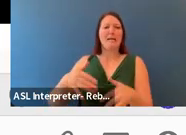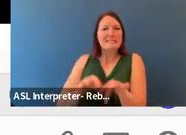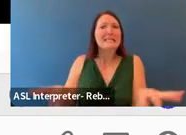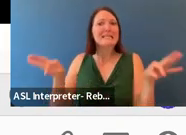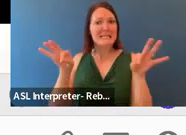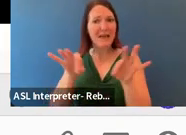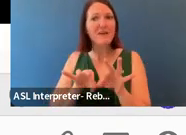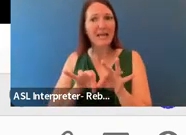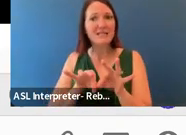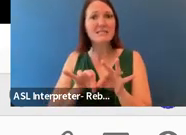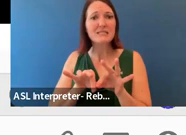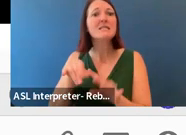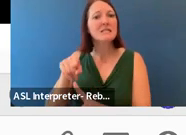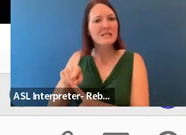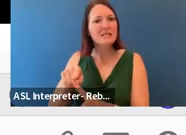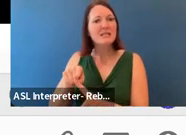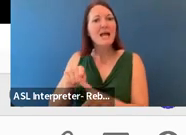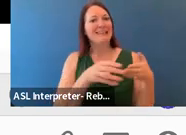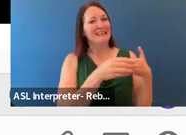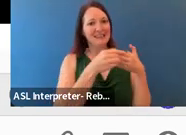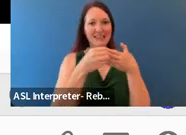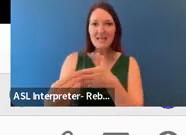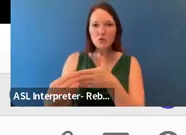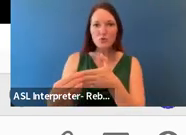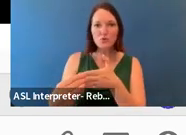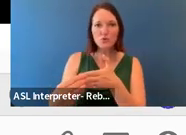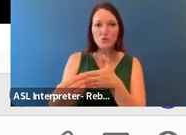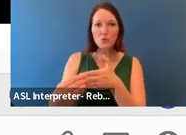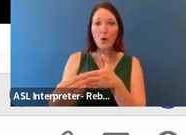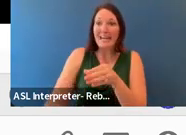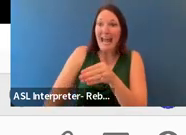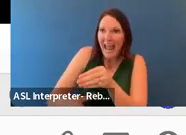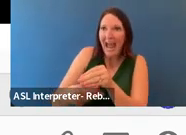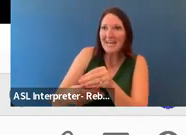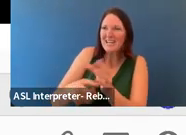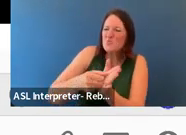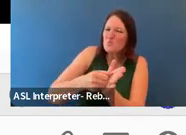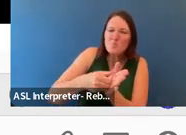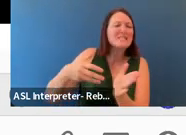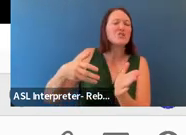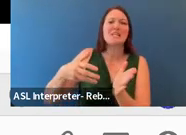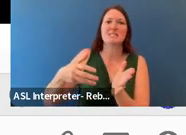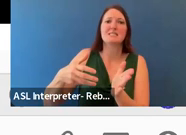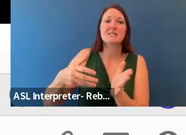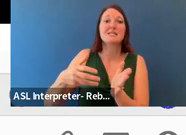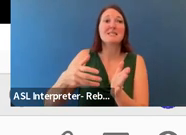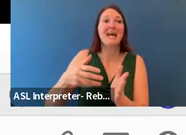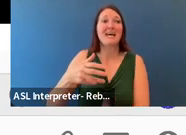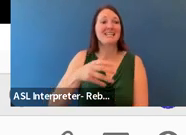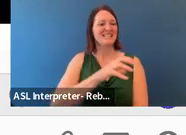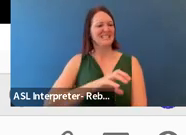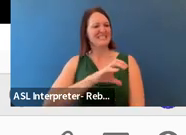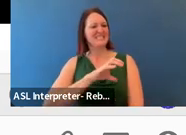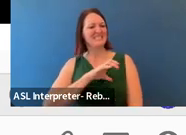and that it has led to and added a richness to how civil